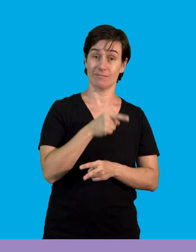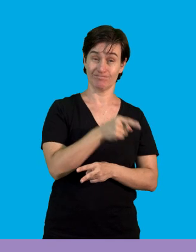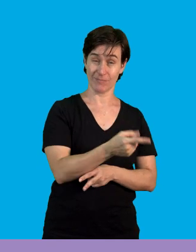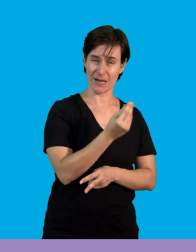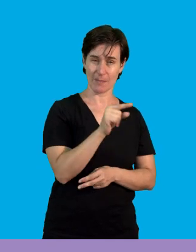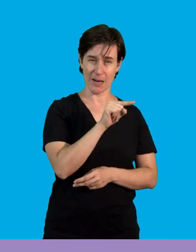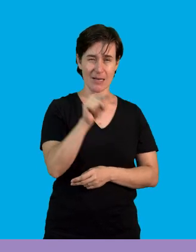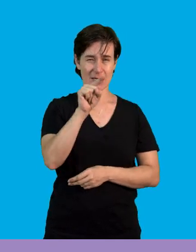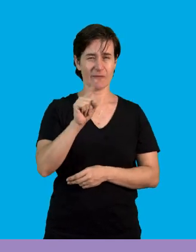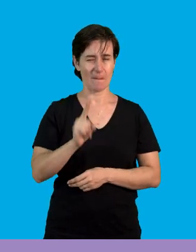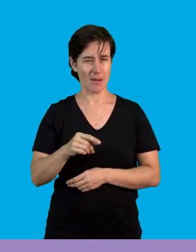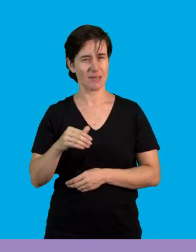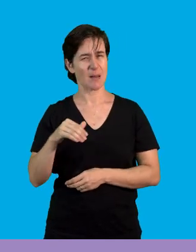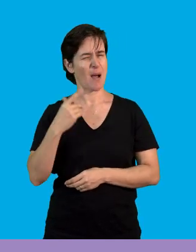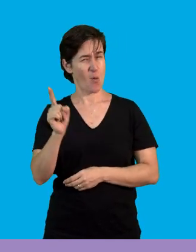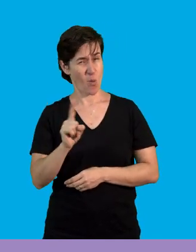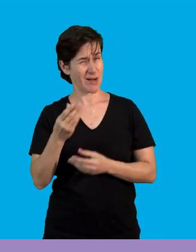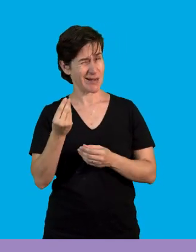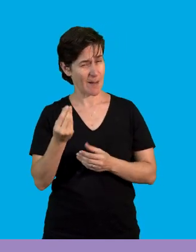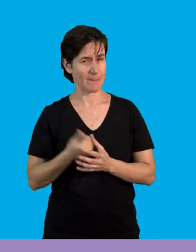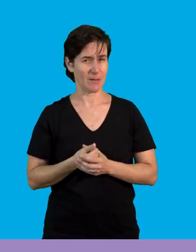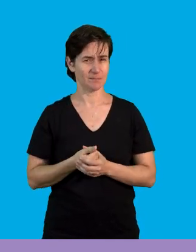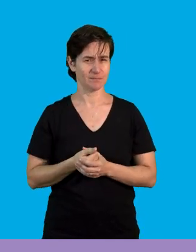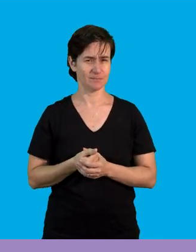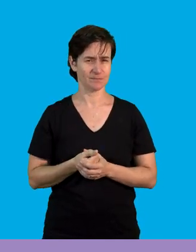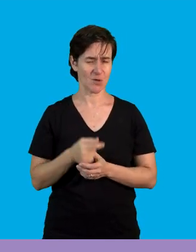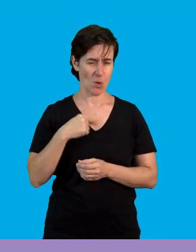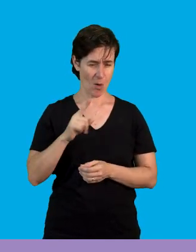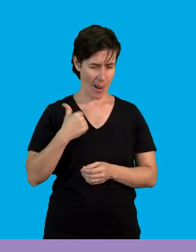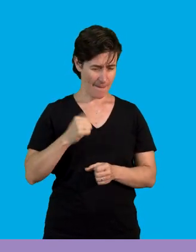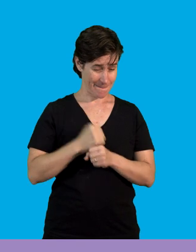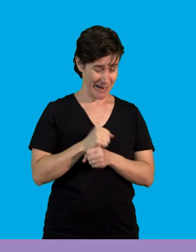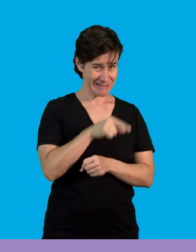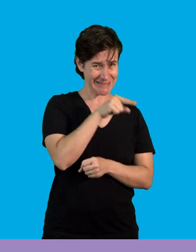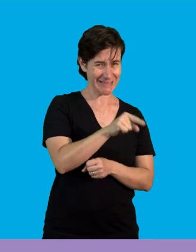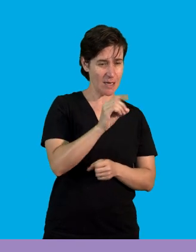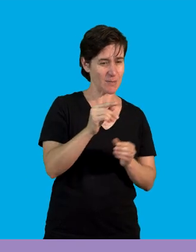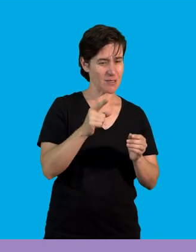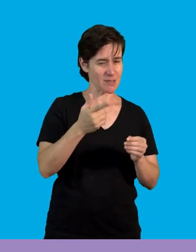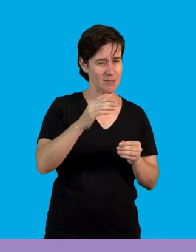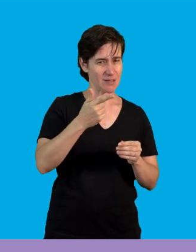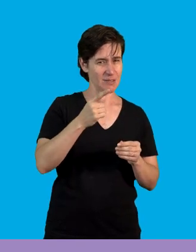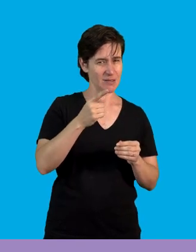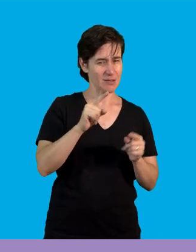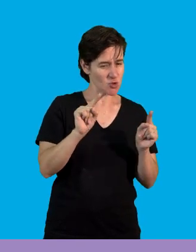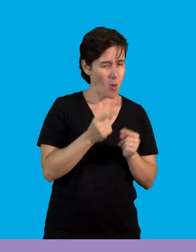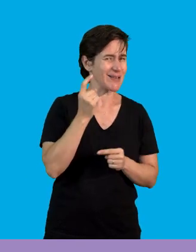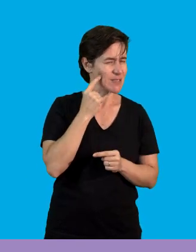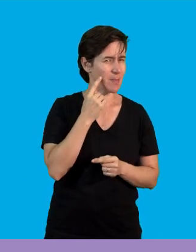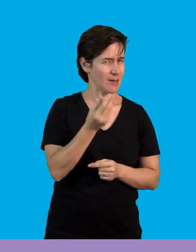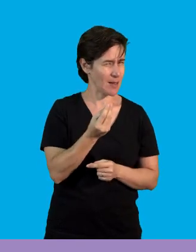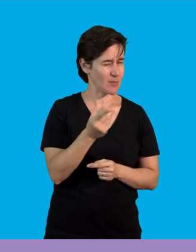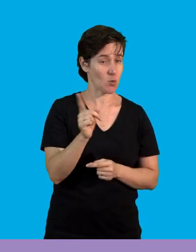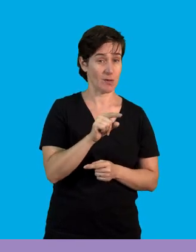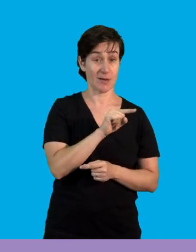we again divide, but this time we need to divide by a number that will make this number smaller, and that would